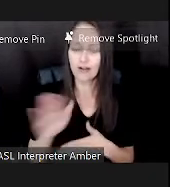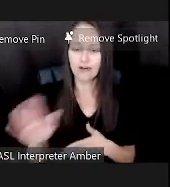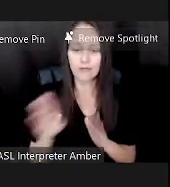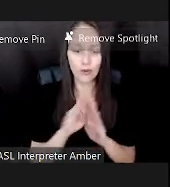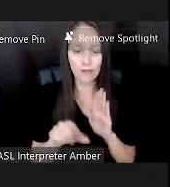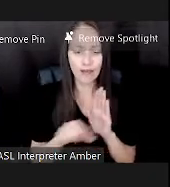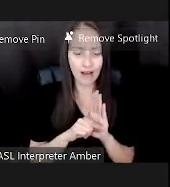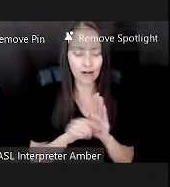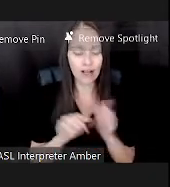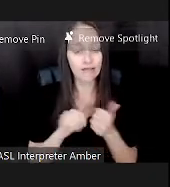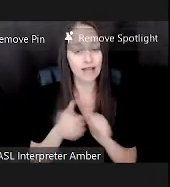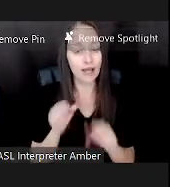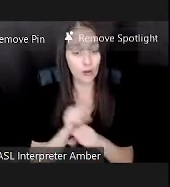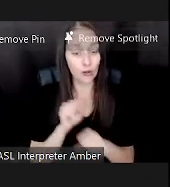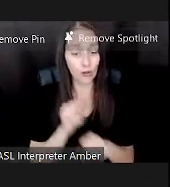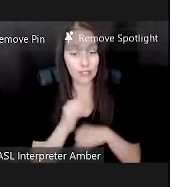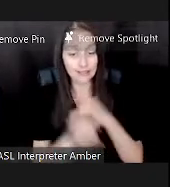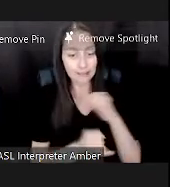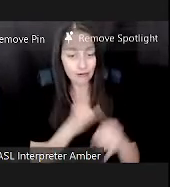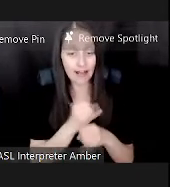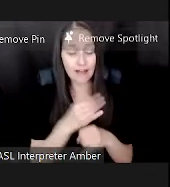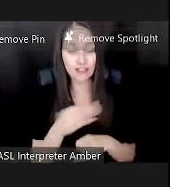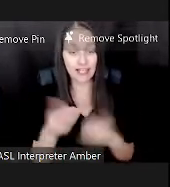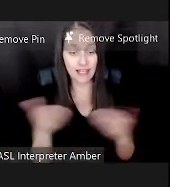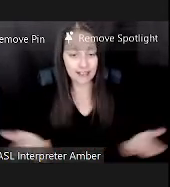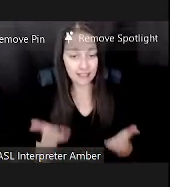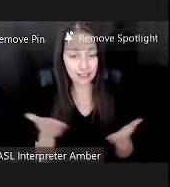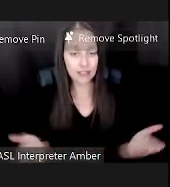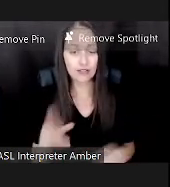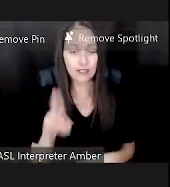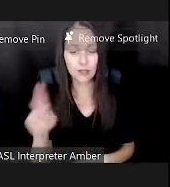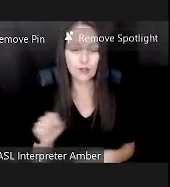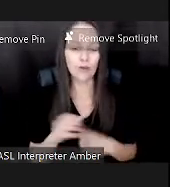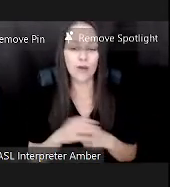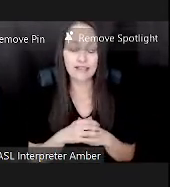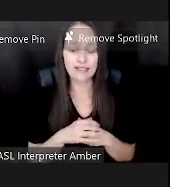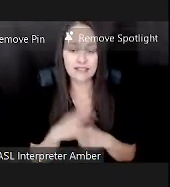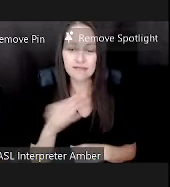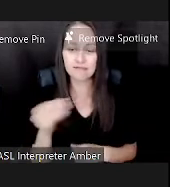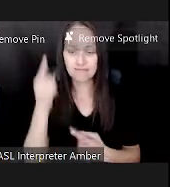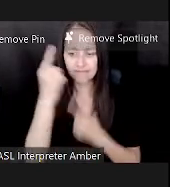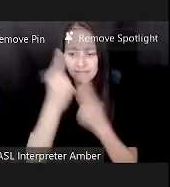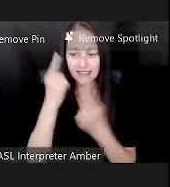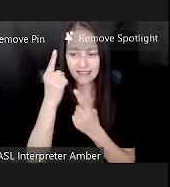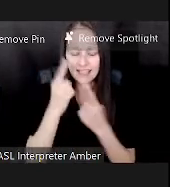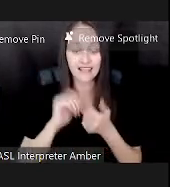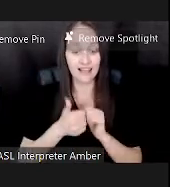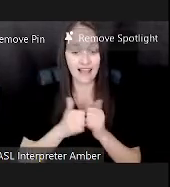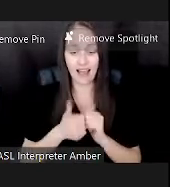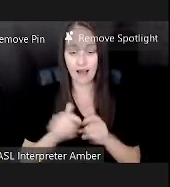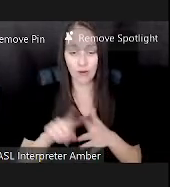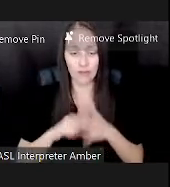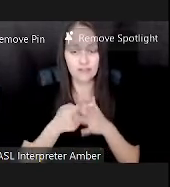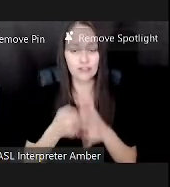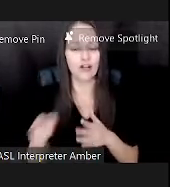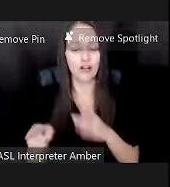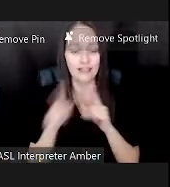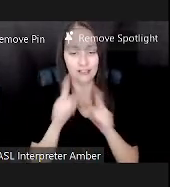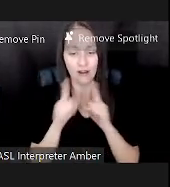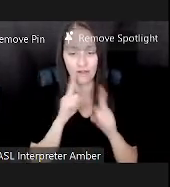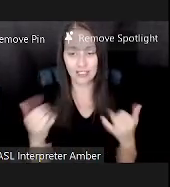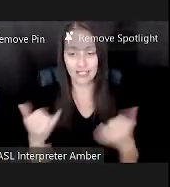worked internationally, both abroad and at home, and sort of thinking out how we've arrived at this conversation today.